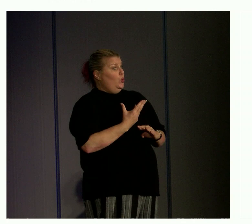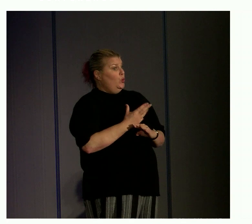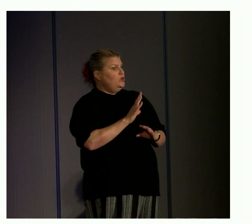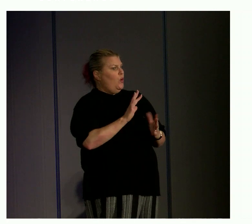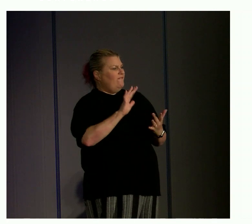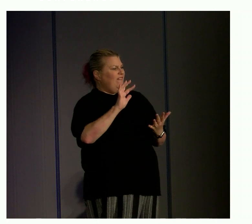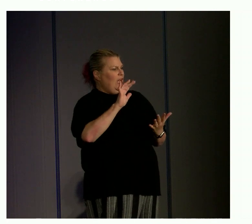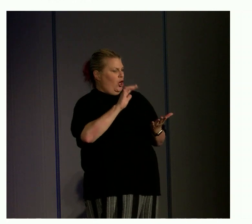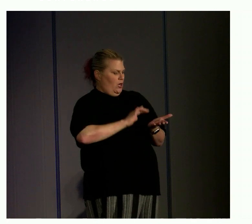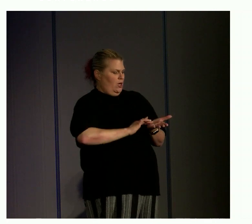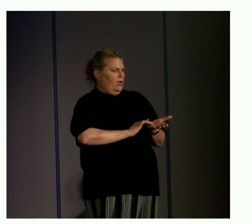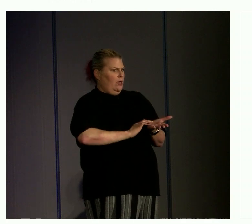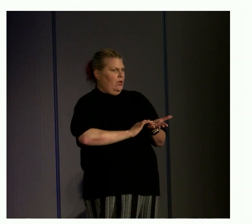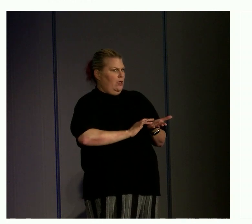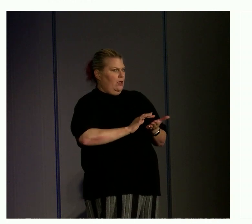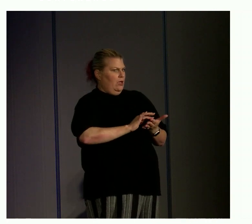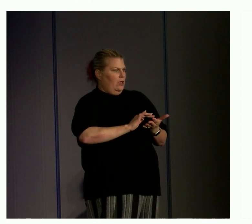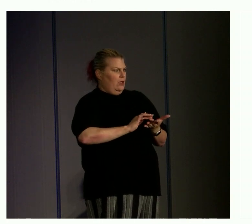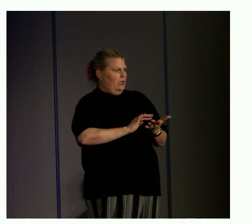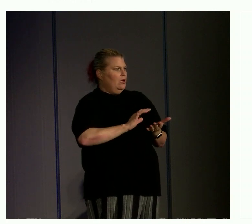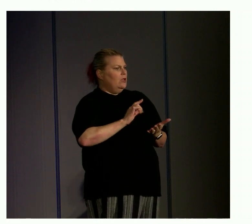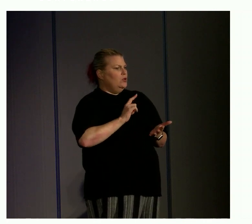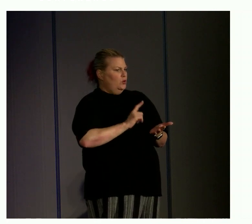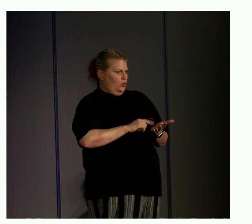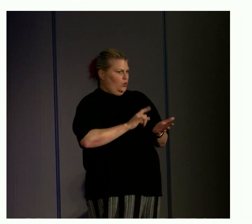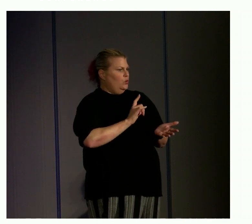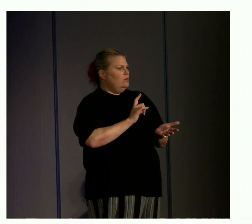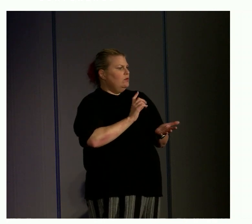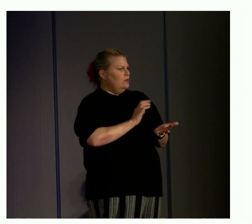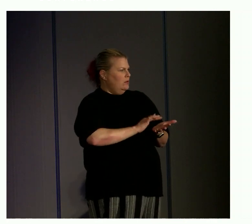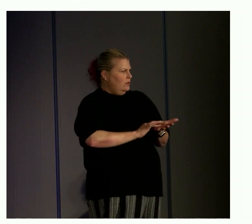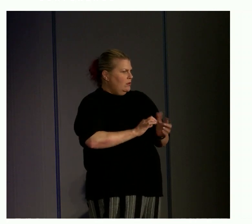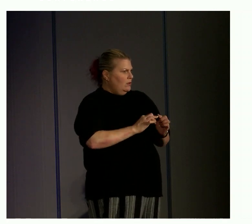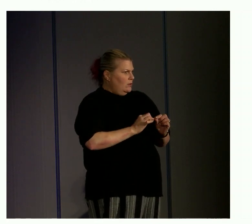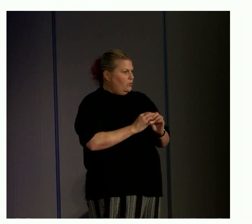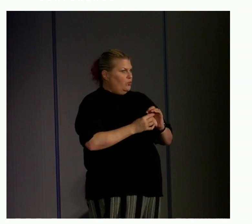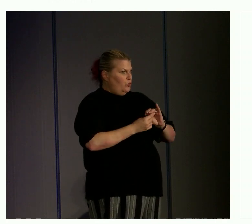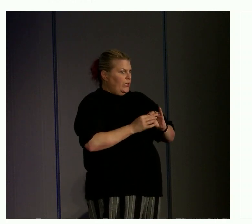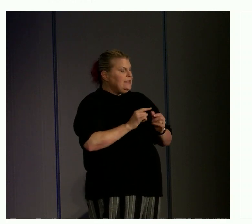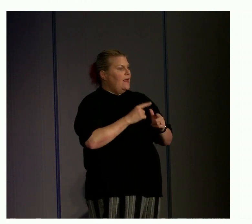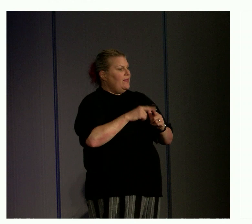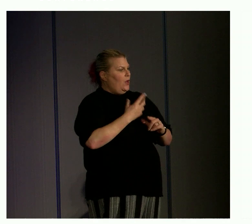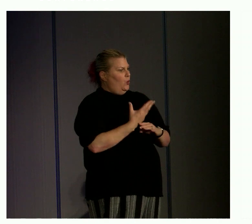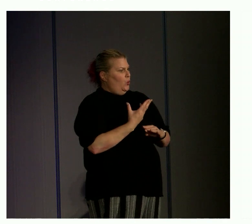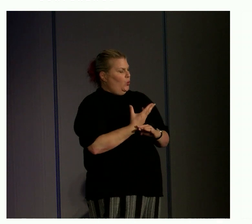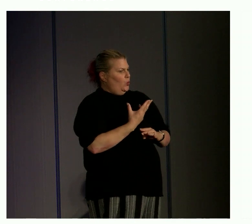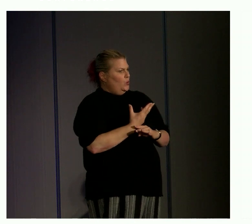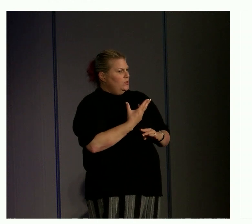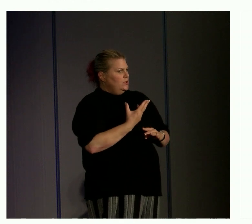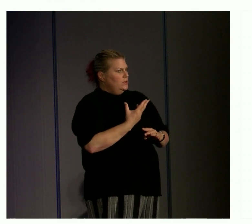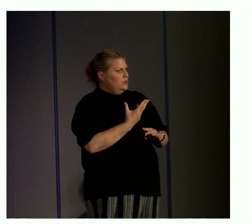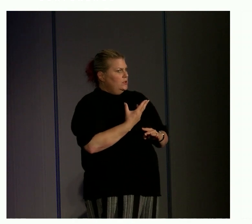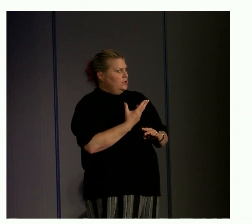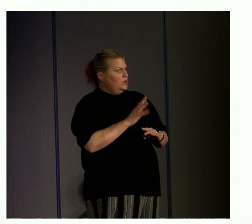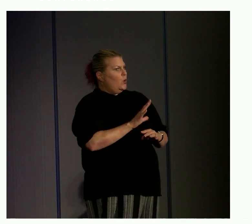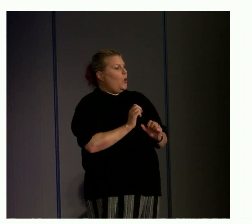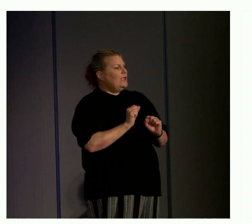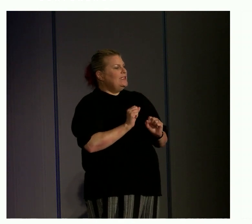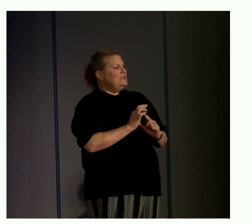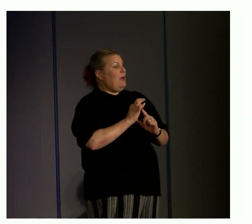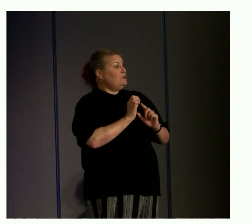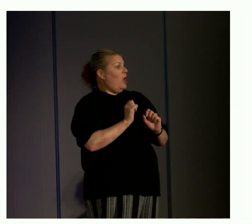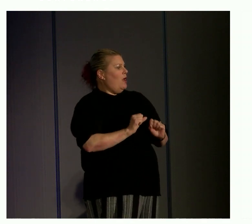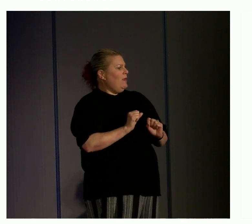your fingertips to identify the bricks. You were then able to use also your spatial